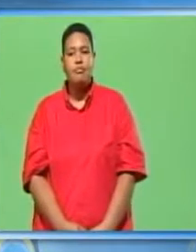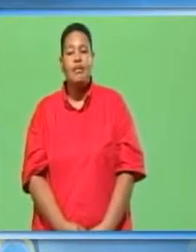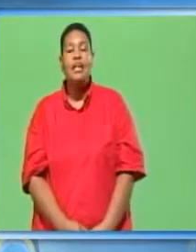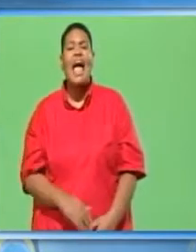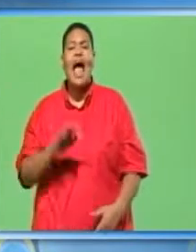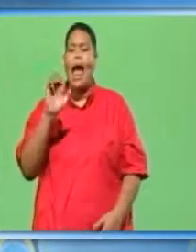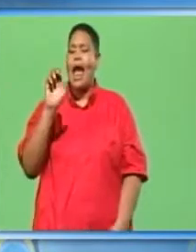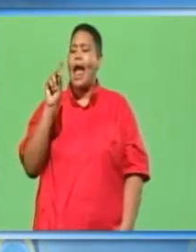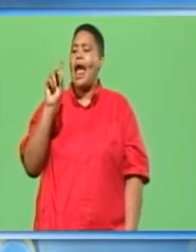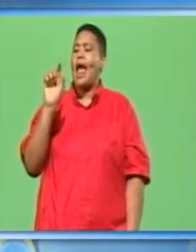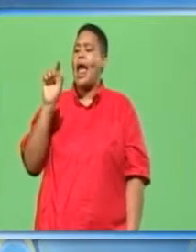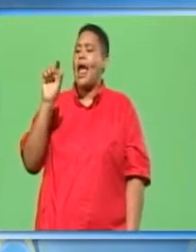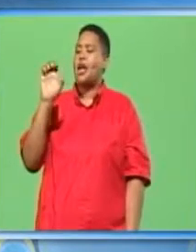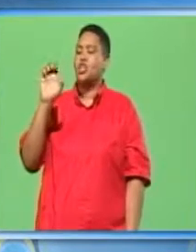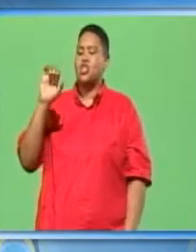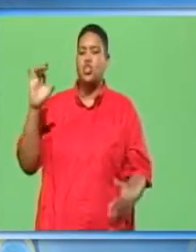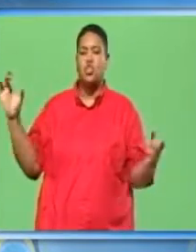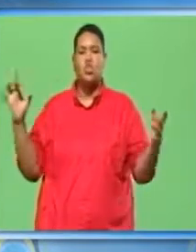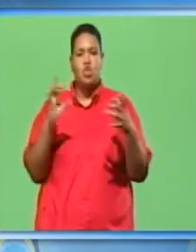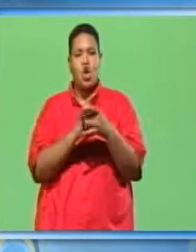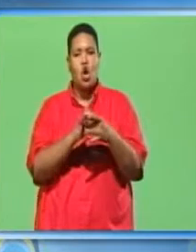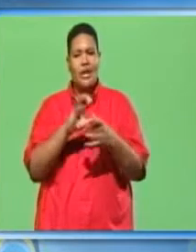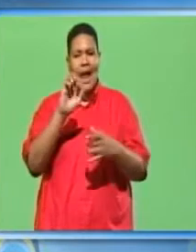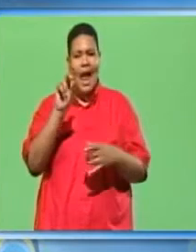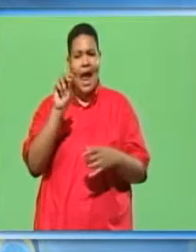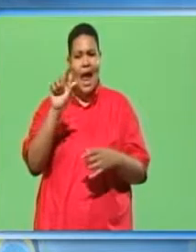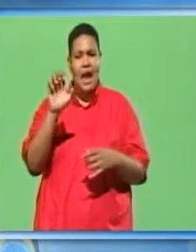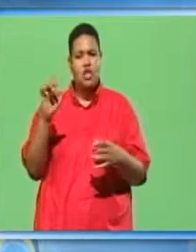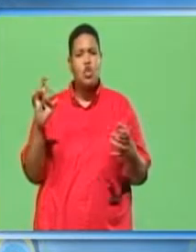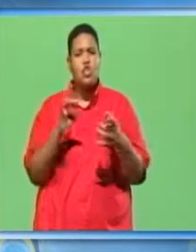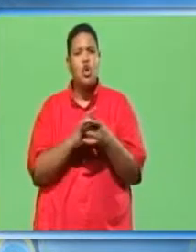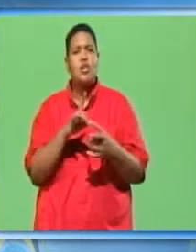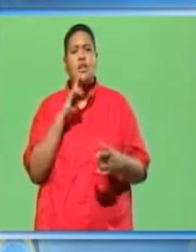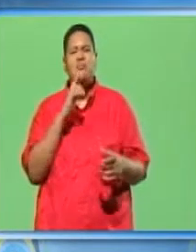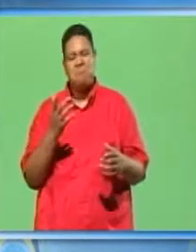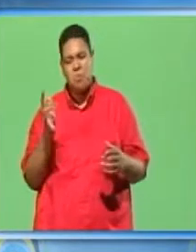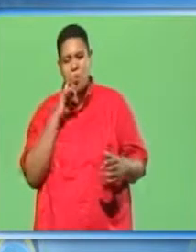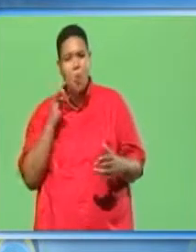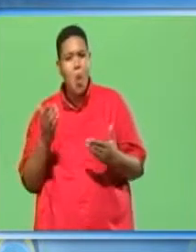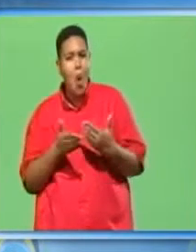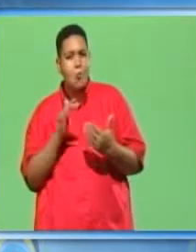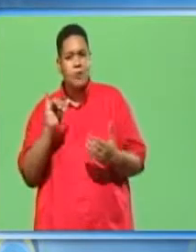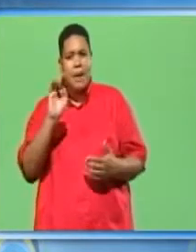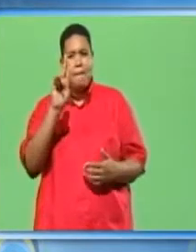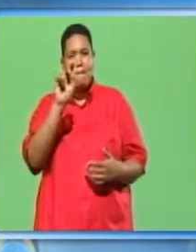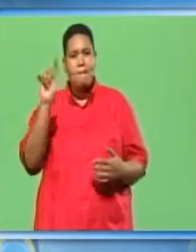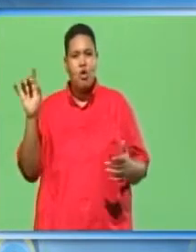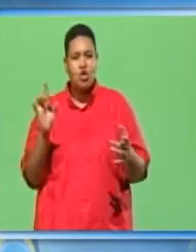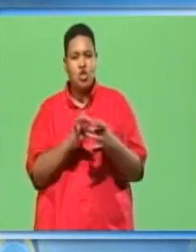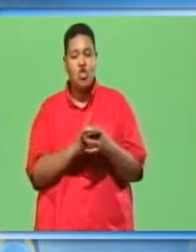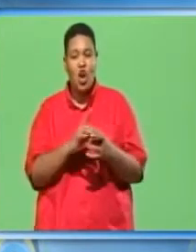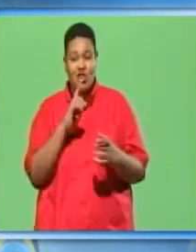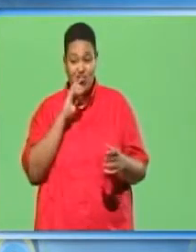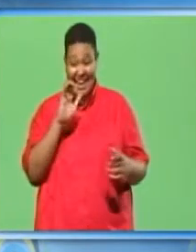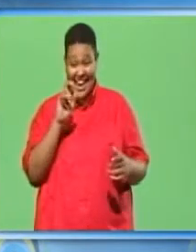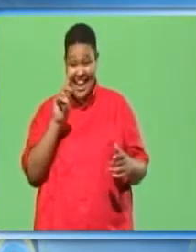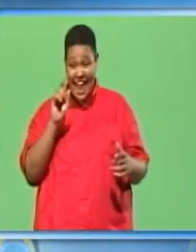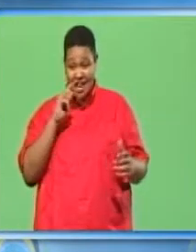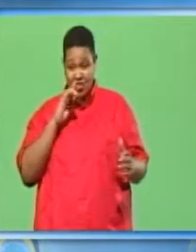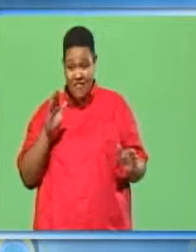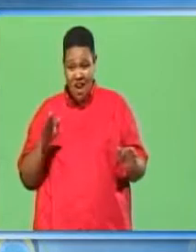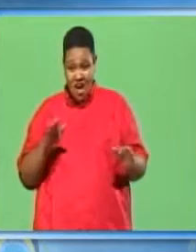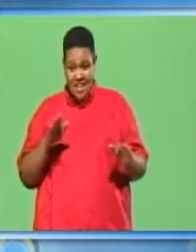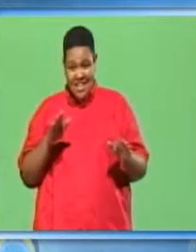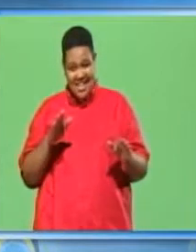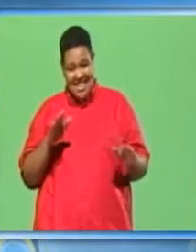Edge joint. An edge joint is a form of butt joint. It is joining the edge of a narrow